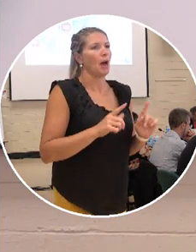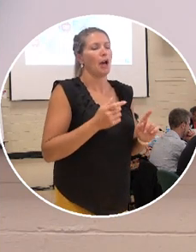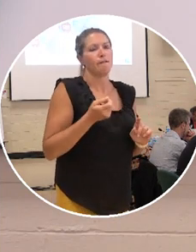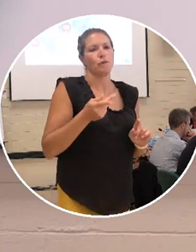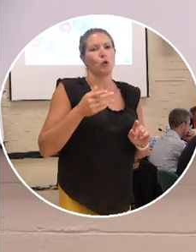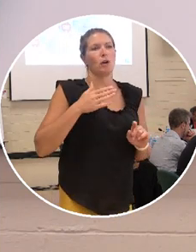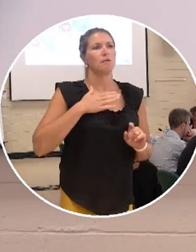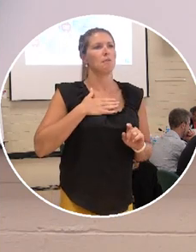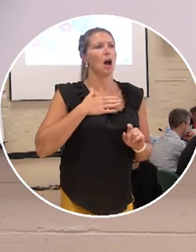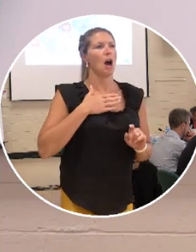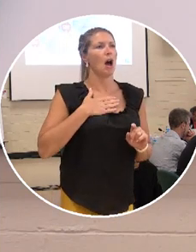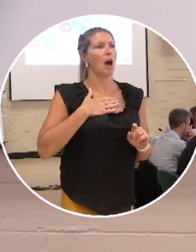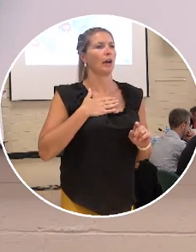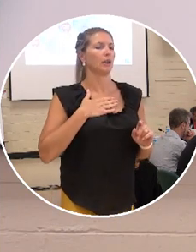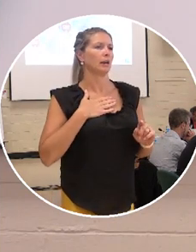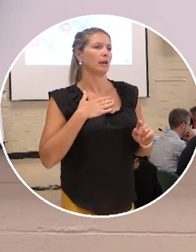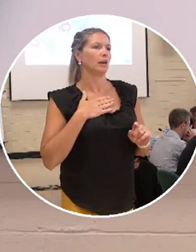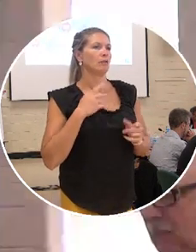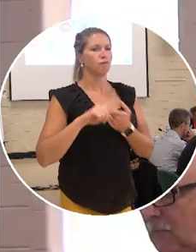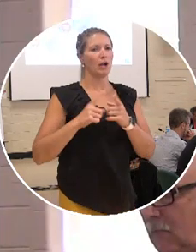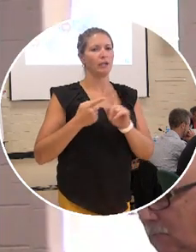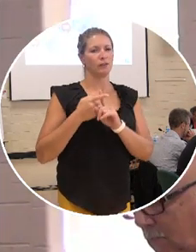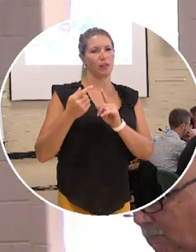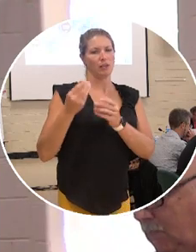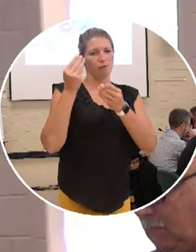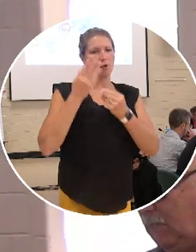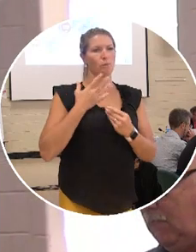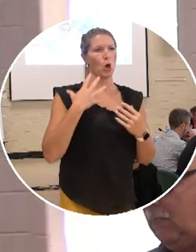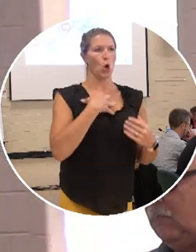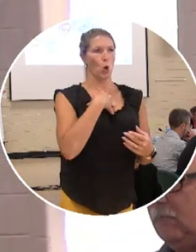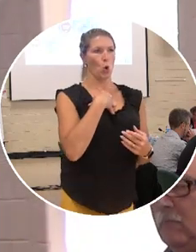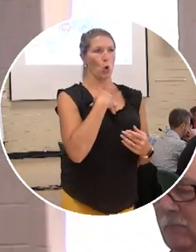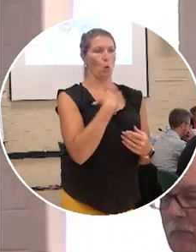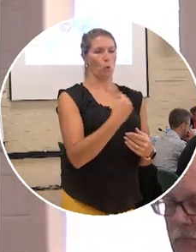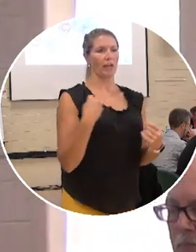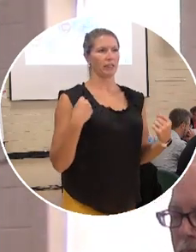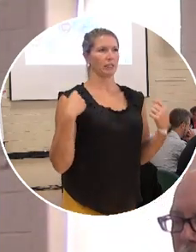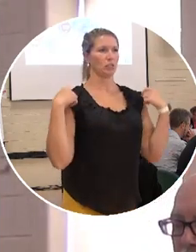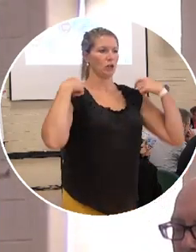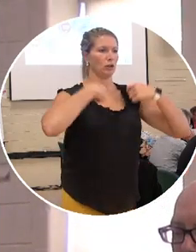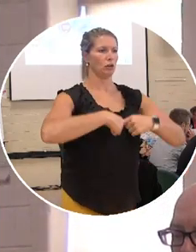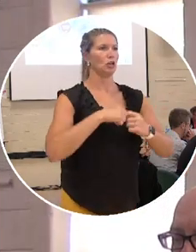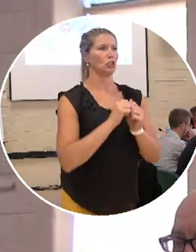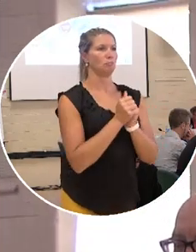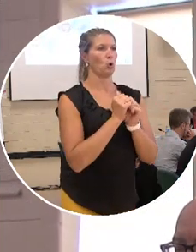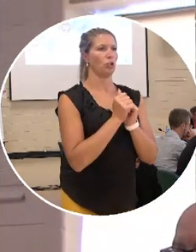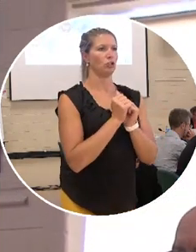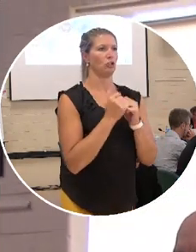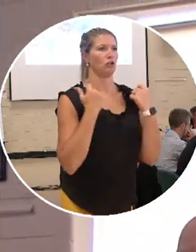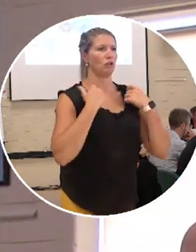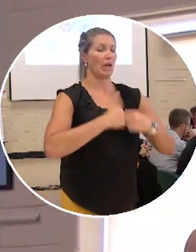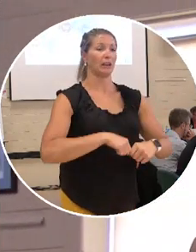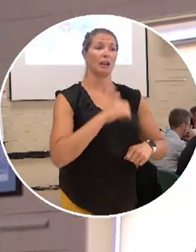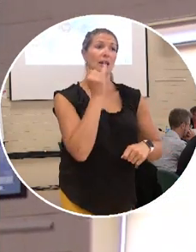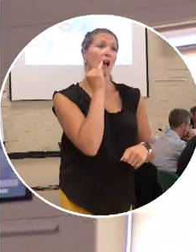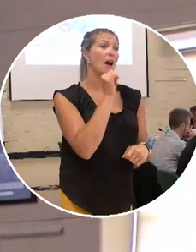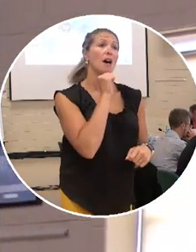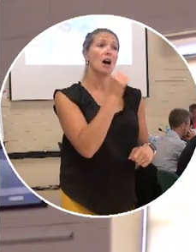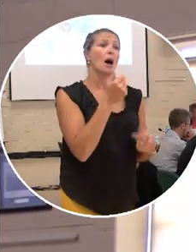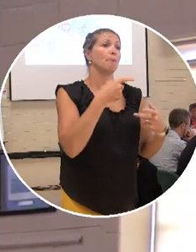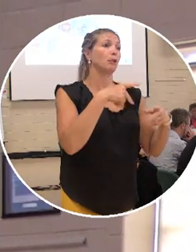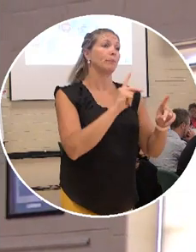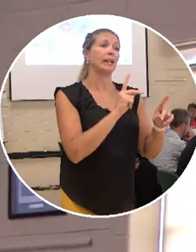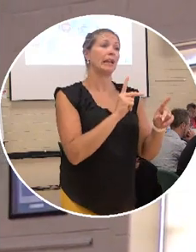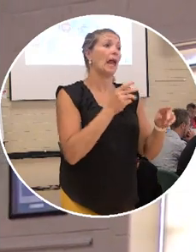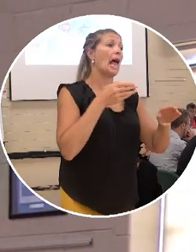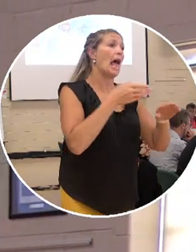fact that I'm wearing a white sports coat today, and apparently Coco Chanel said you're not supposed to do this after the Labor Day weekend. Well,